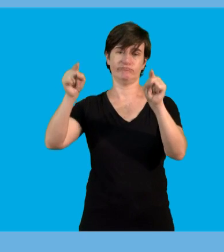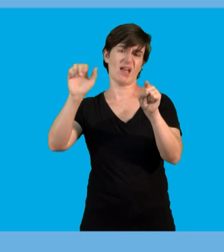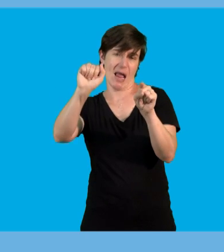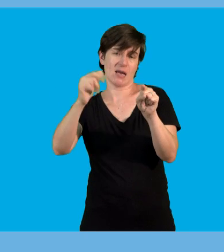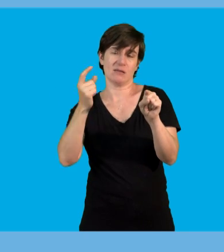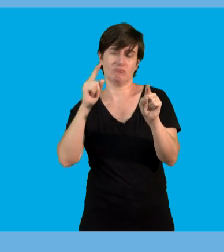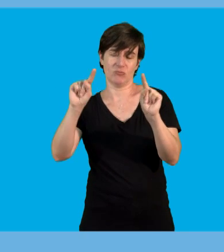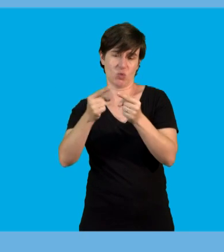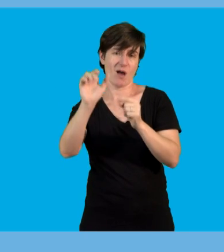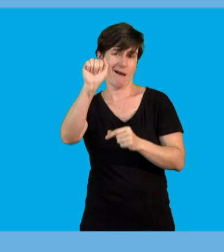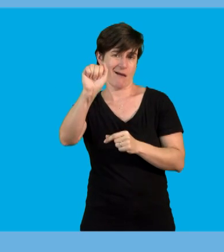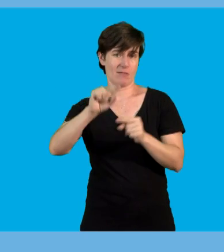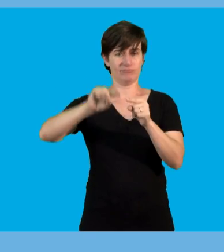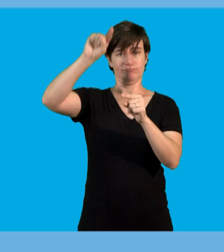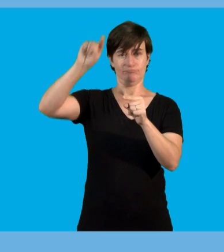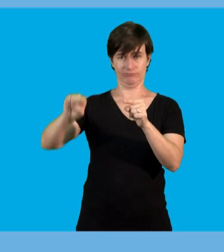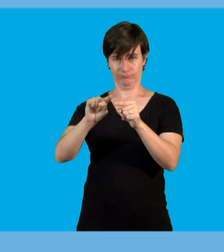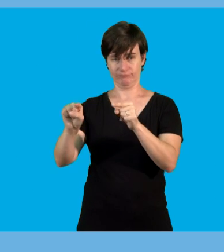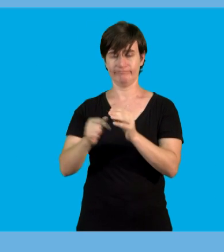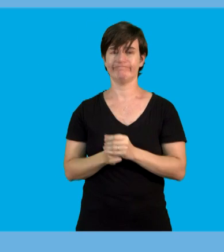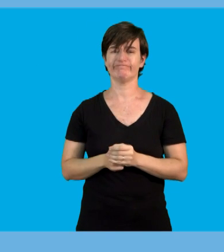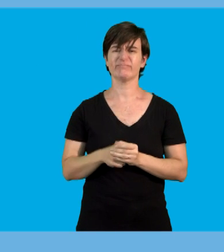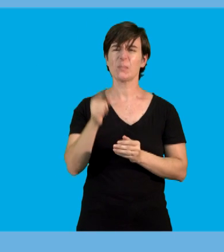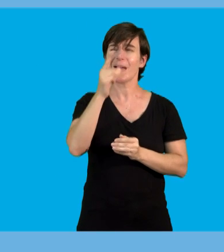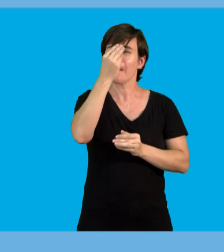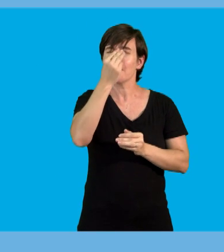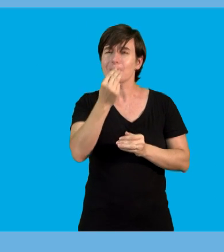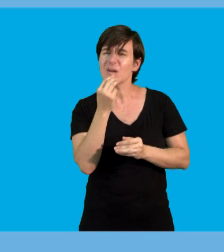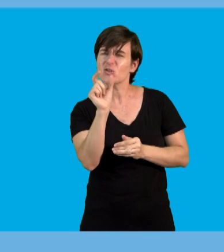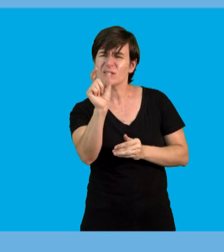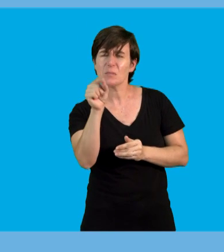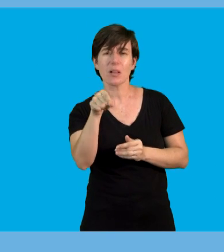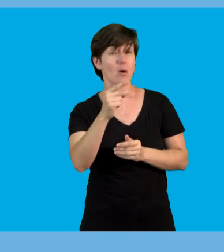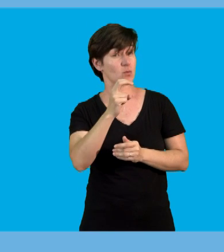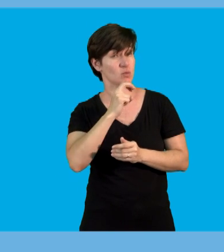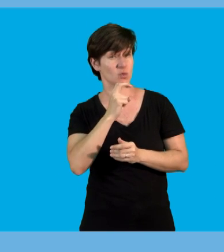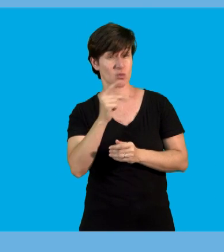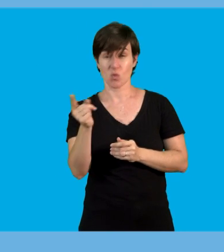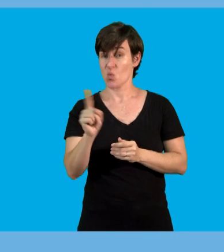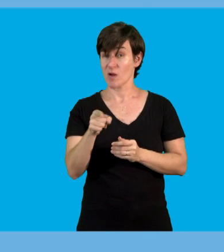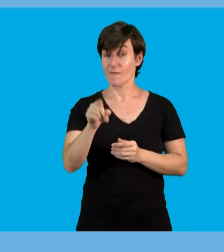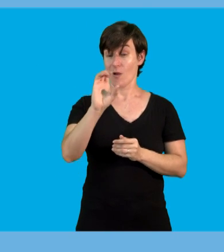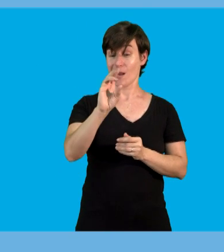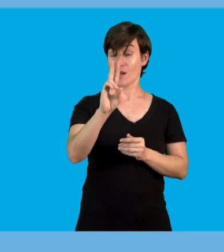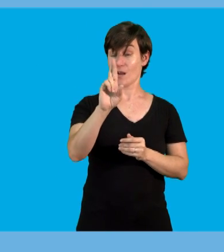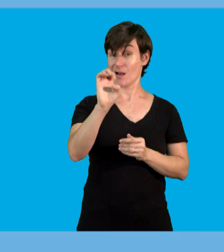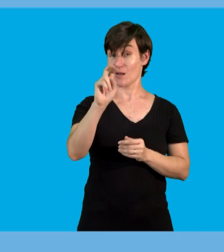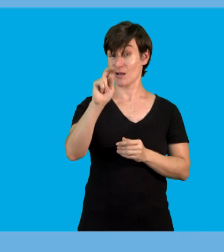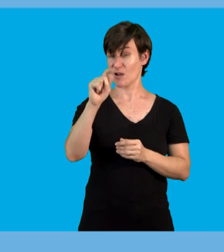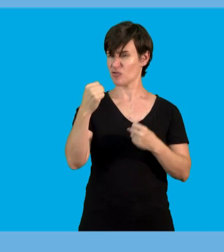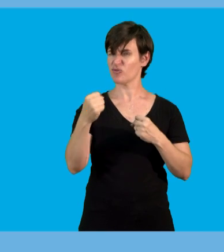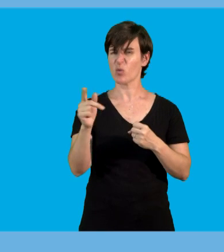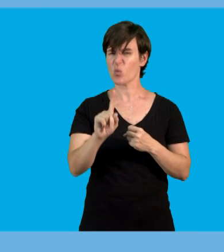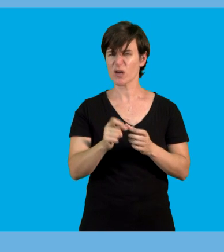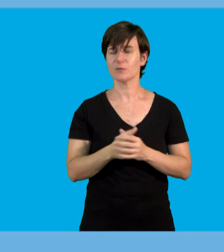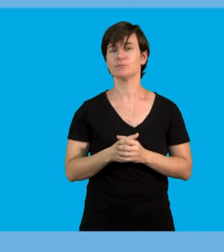and capital letter A. Now the symbol that you're going to be using for current strength, it